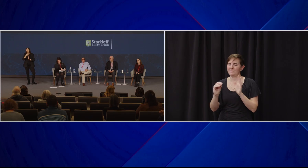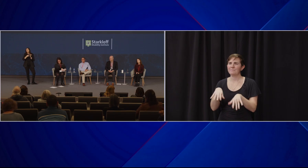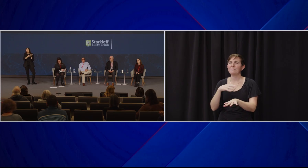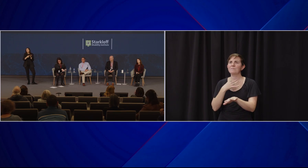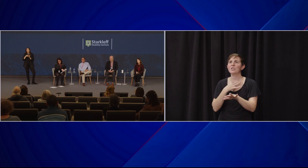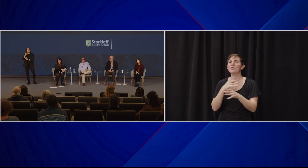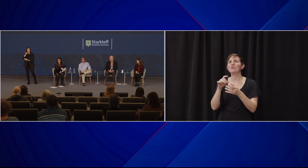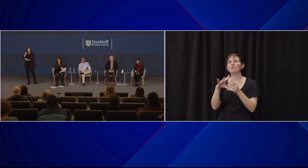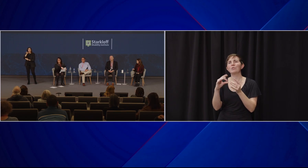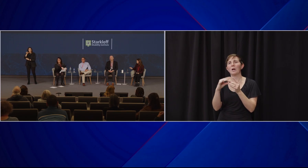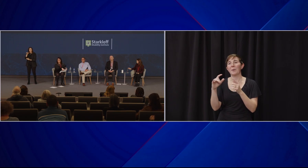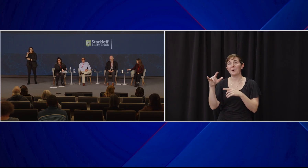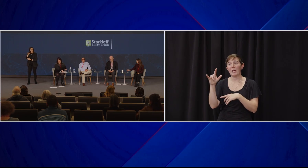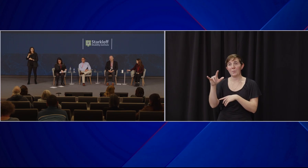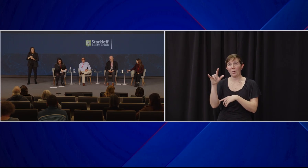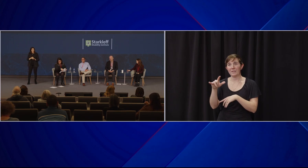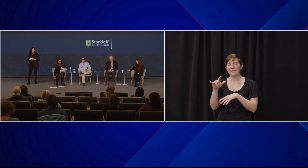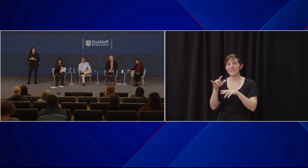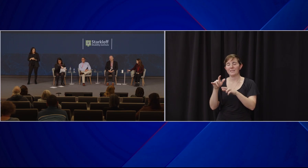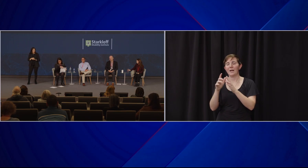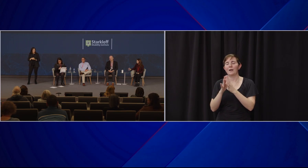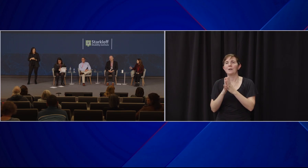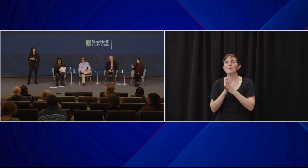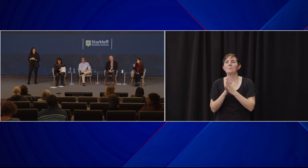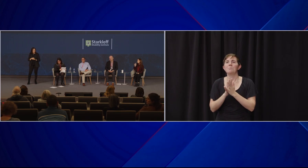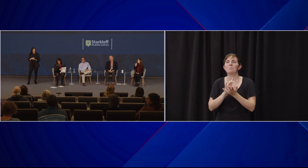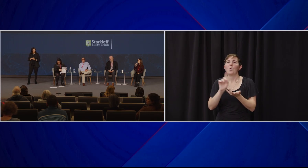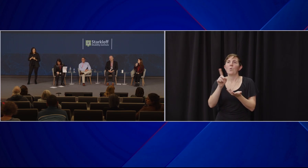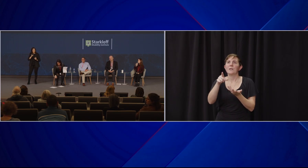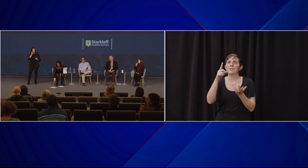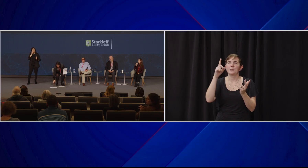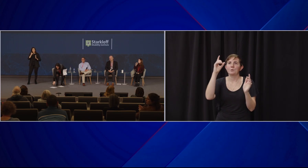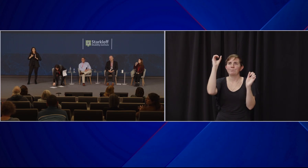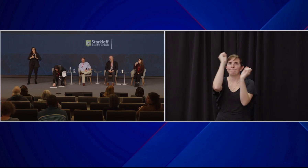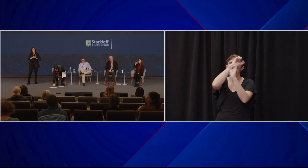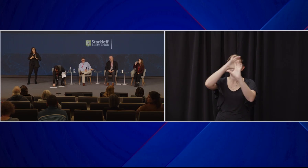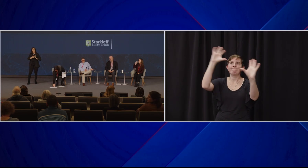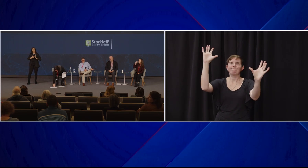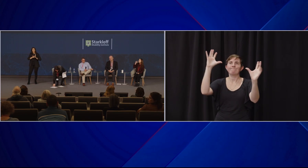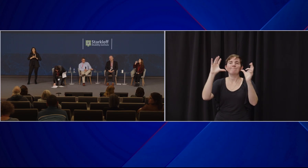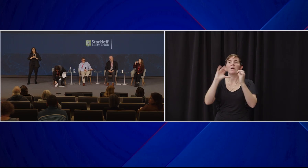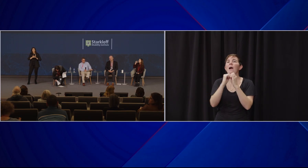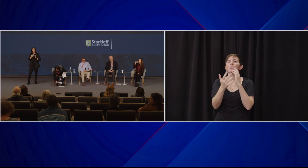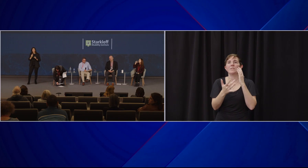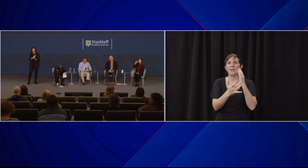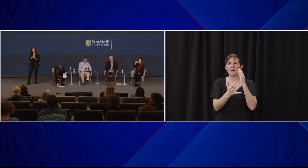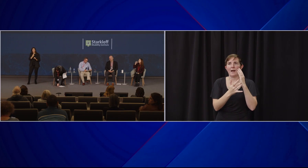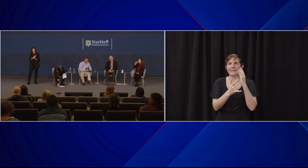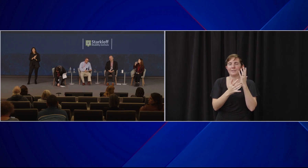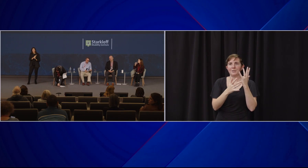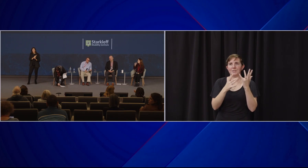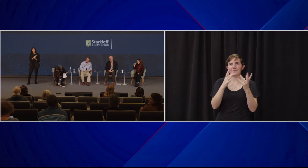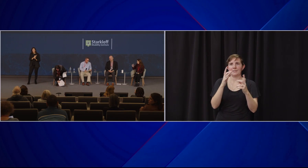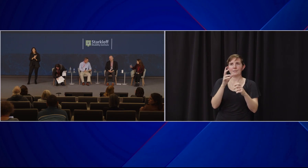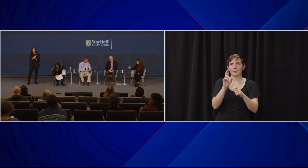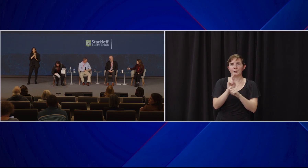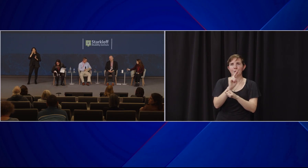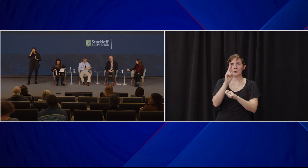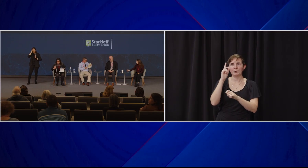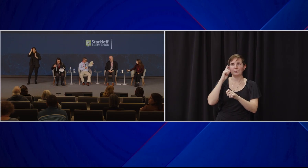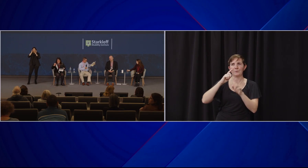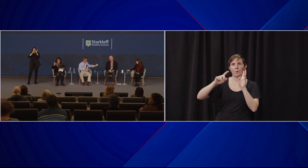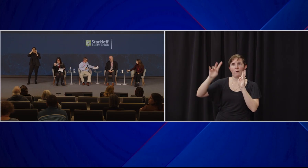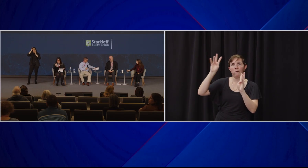about airports, Bart. Where do you see technology being used kind of in an